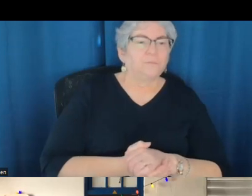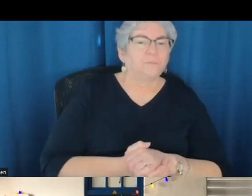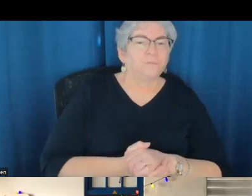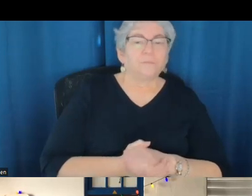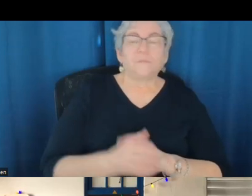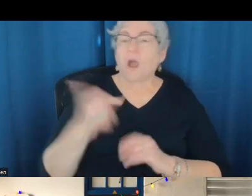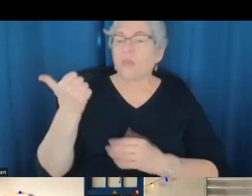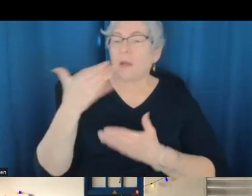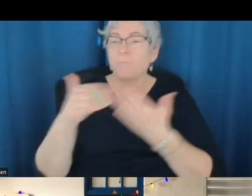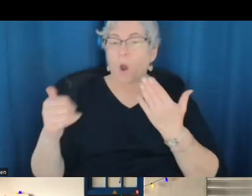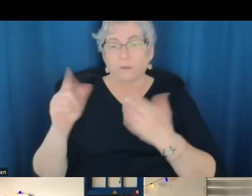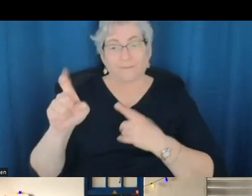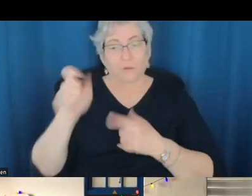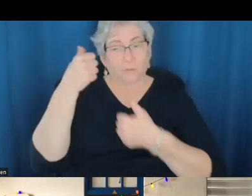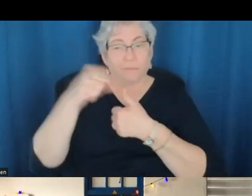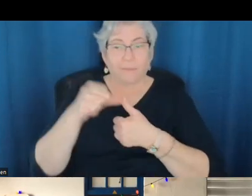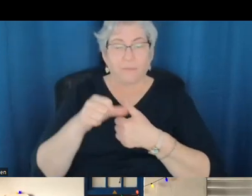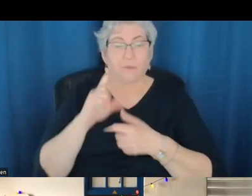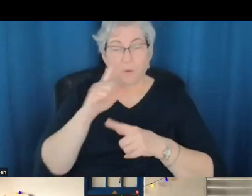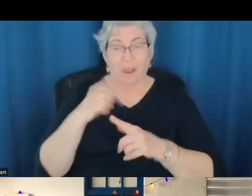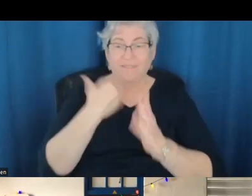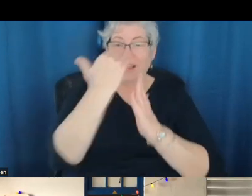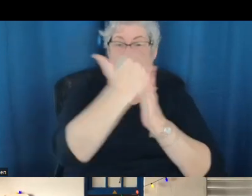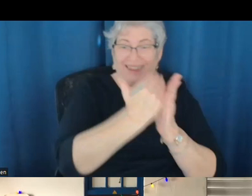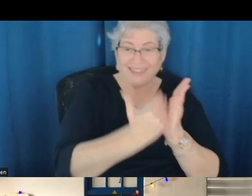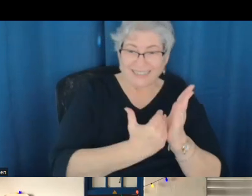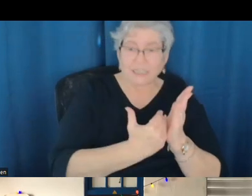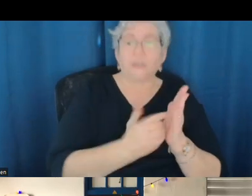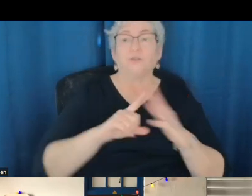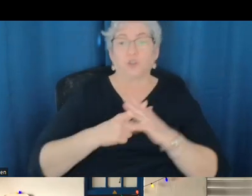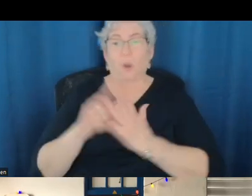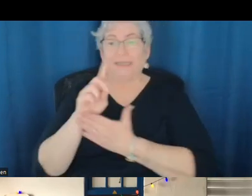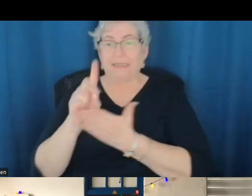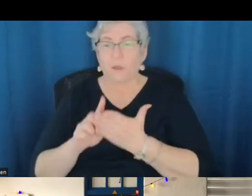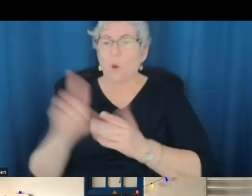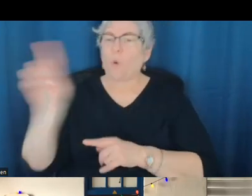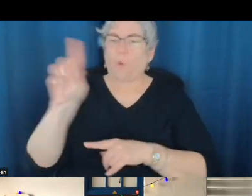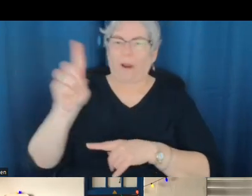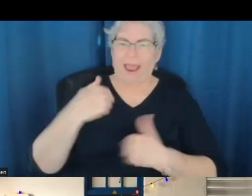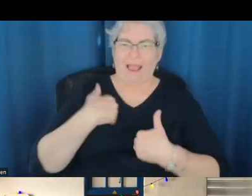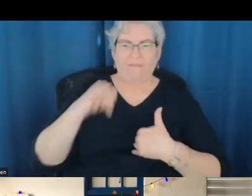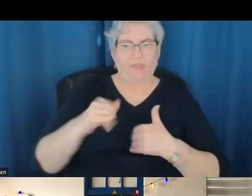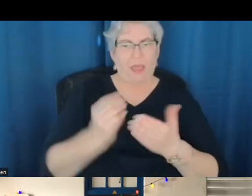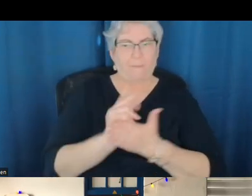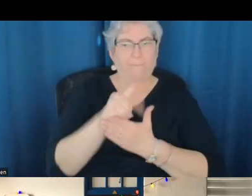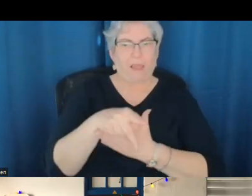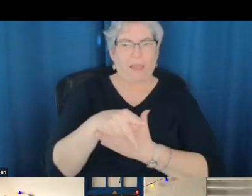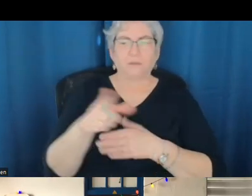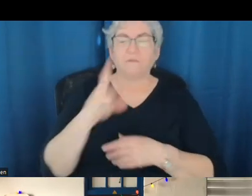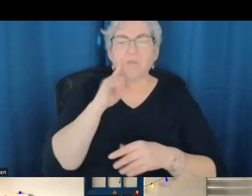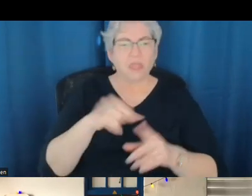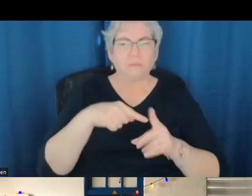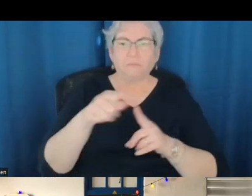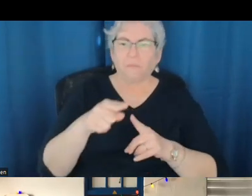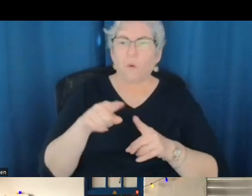Another aspect to keep in mind as you create your plant list and begin designing is plant availability. You may have found a certain species